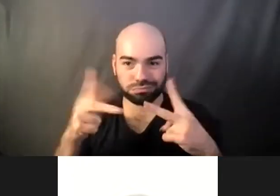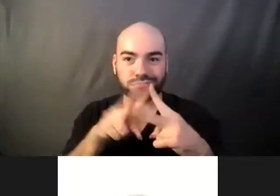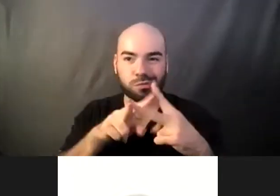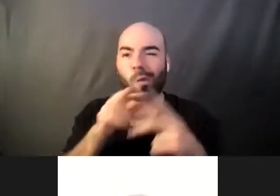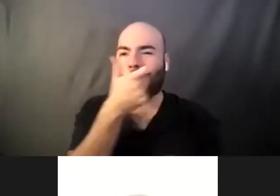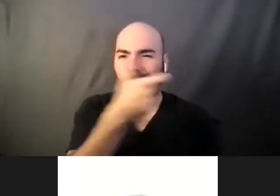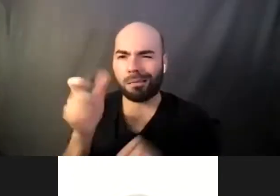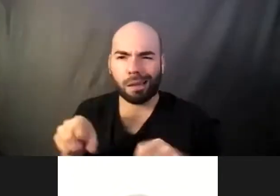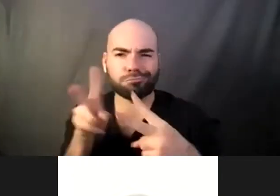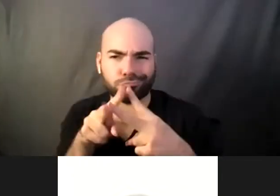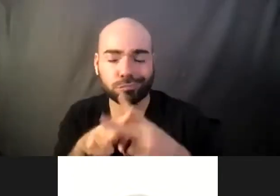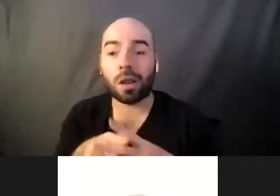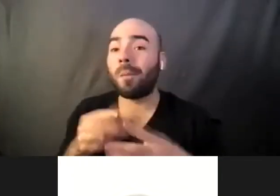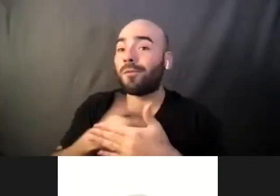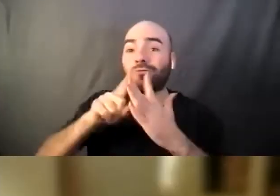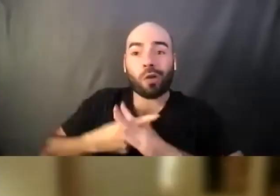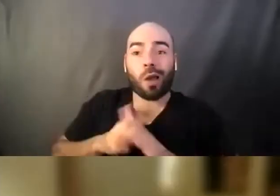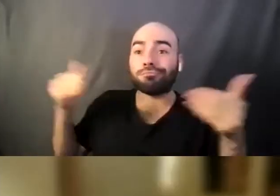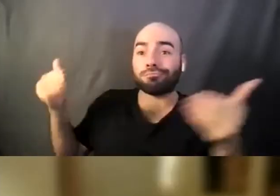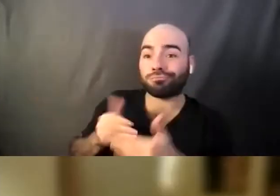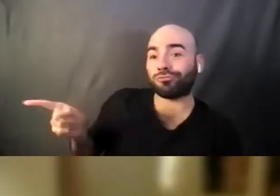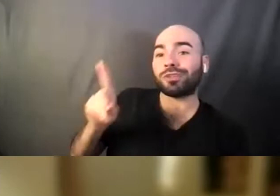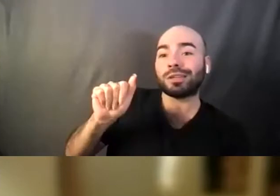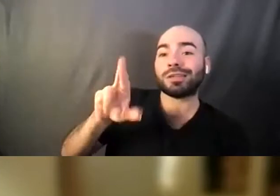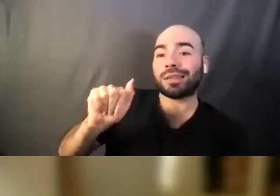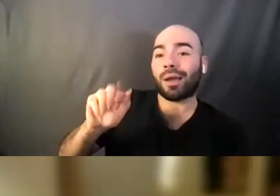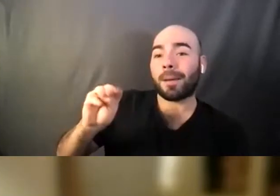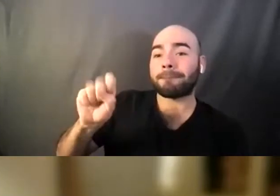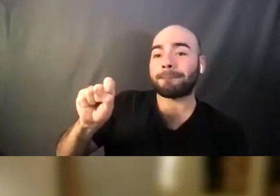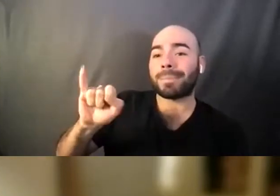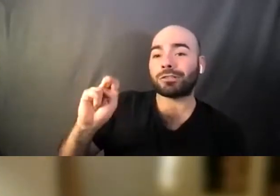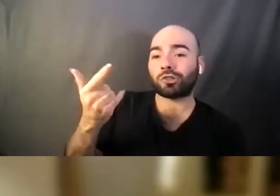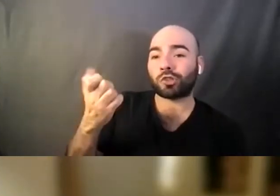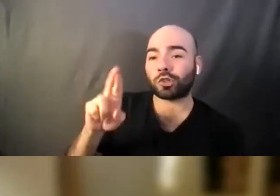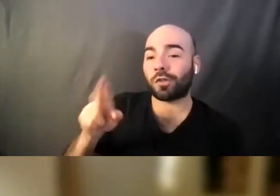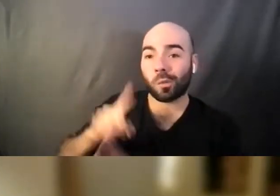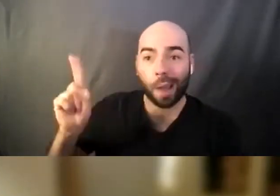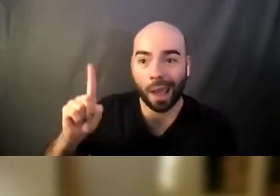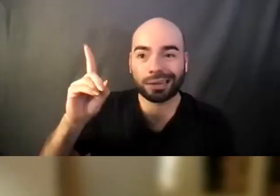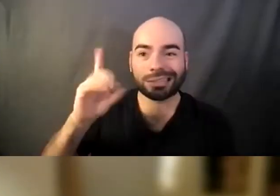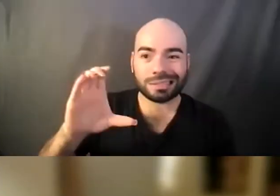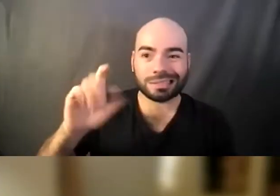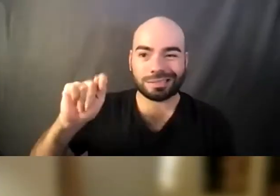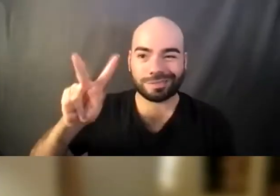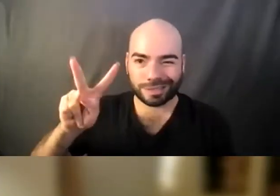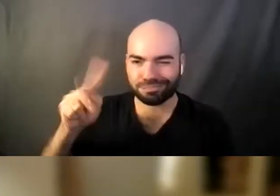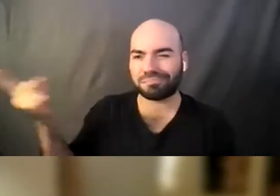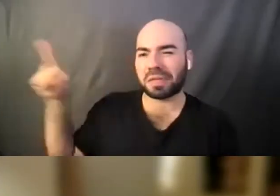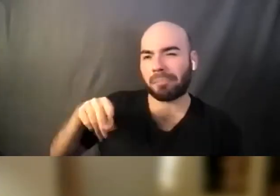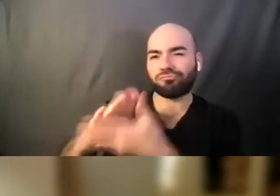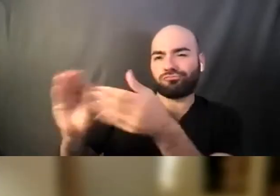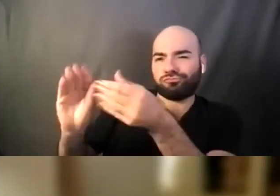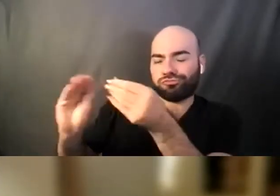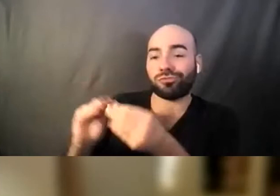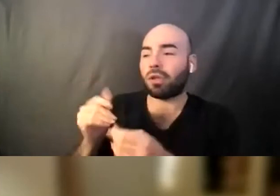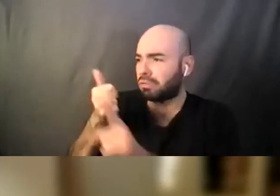introduce our co-presenter tonight, Dara Messenger from DCTV. Dara, I invite you to say a few words, starting with a